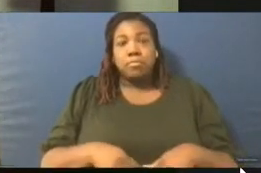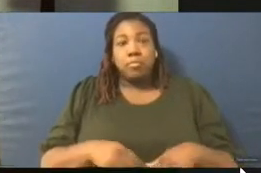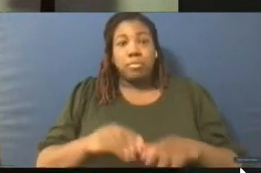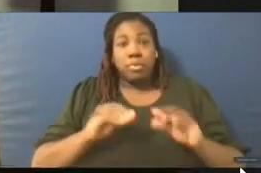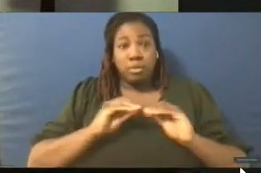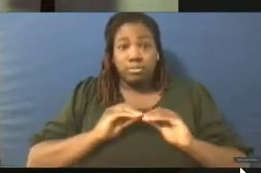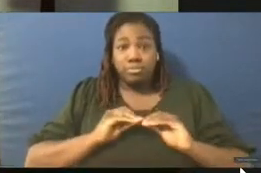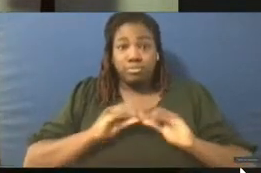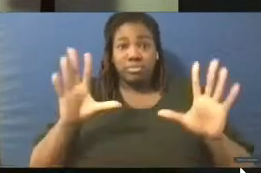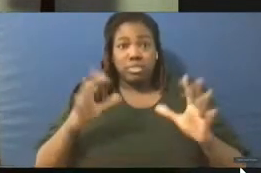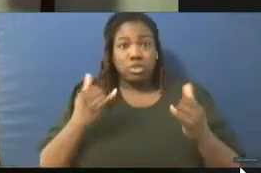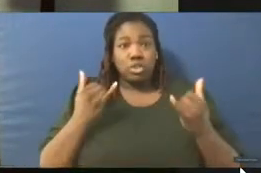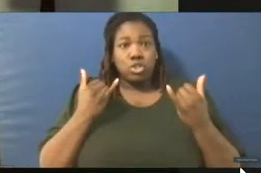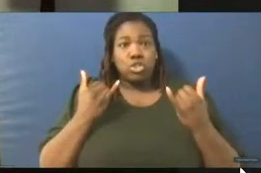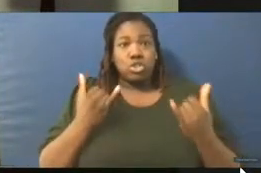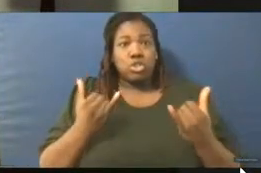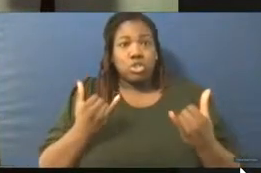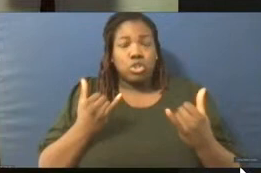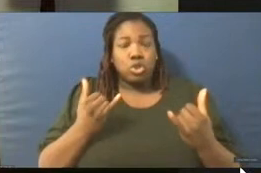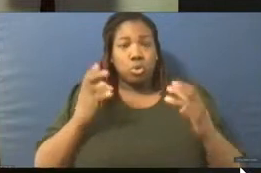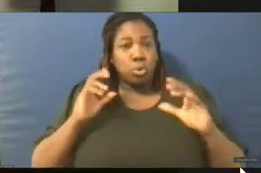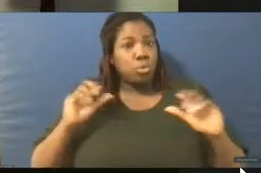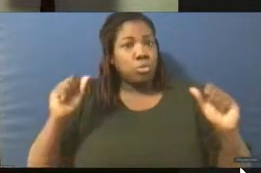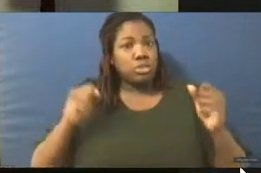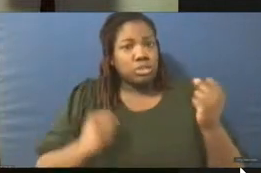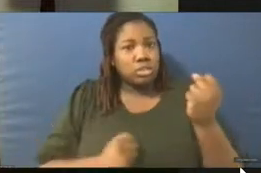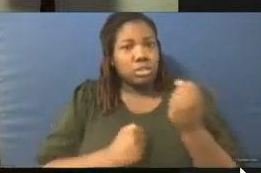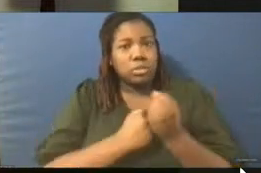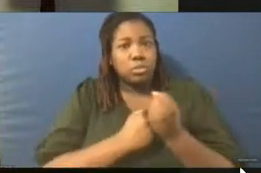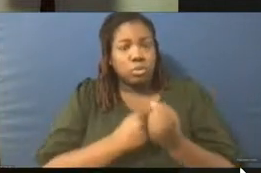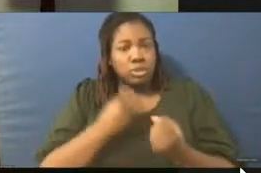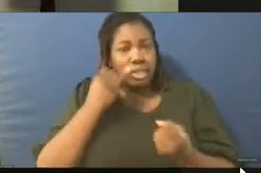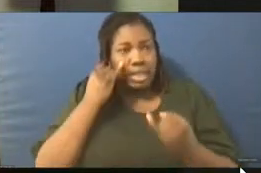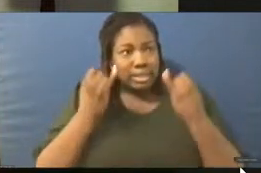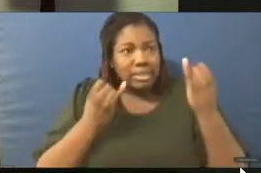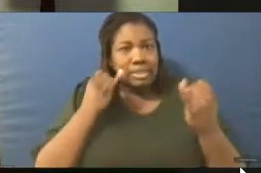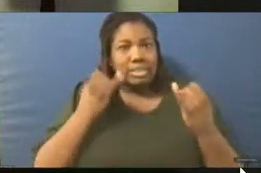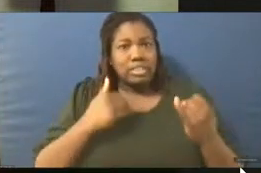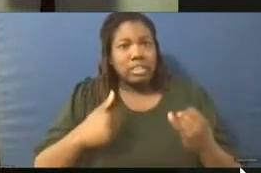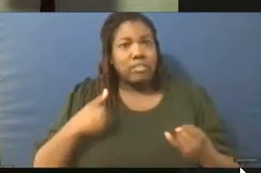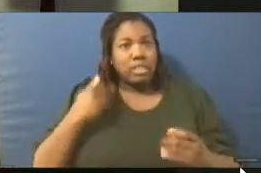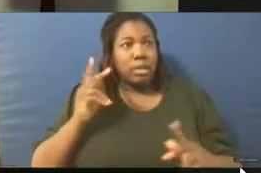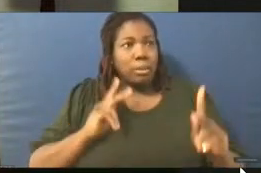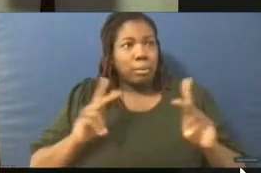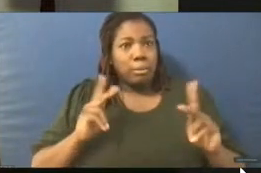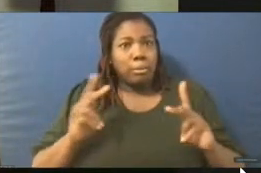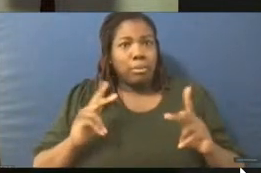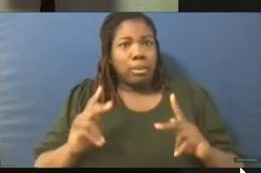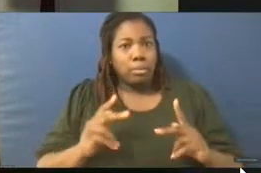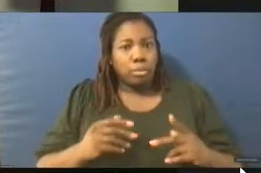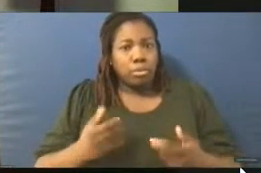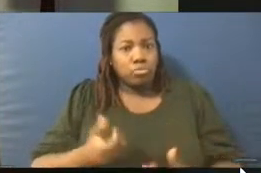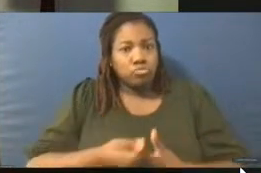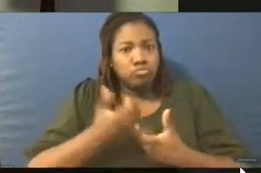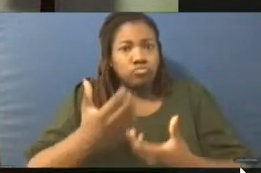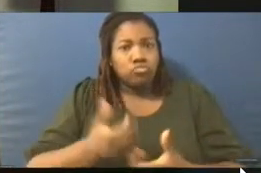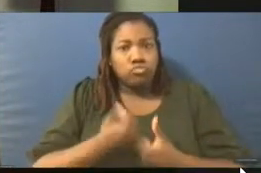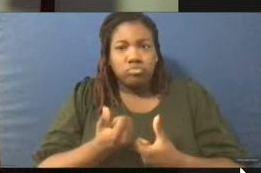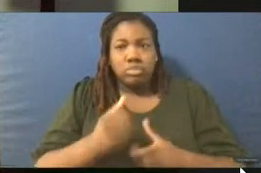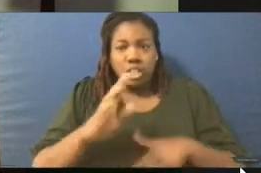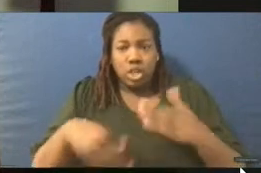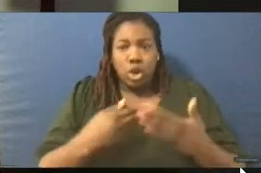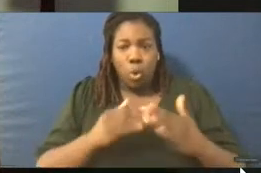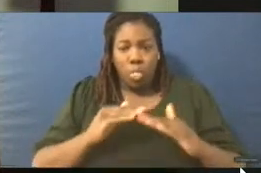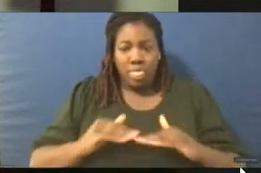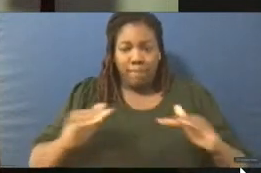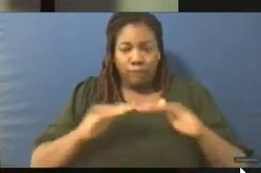current administration strongly supports the idea of young people having a voice within all levels of government, but especially the federal government.